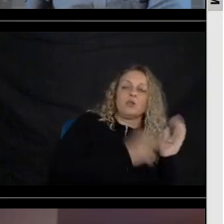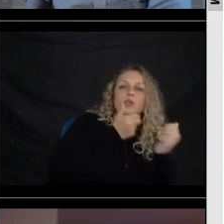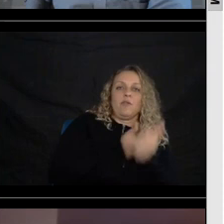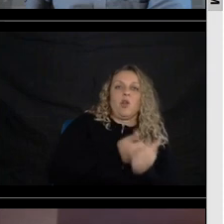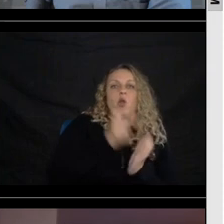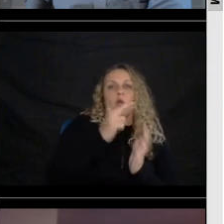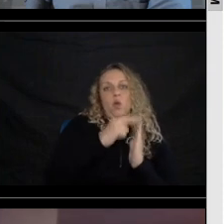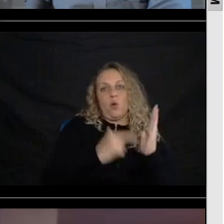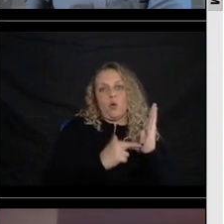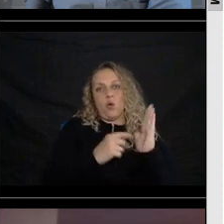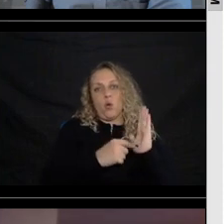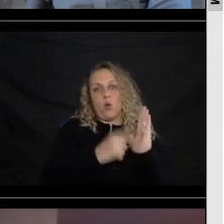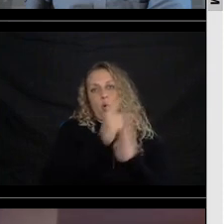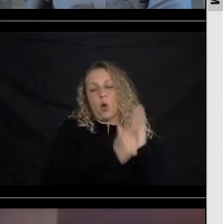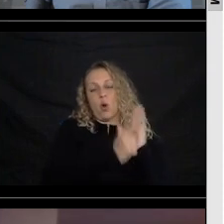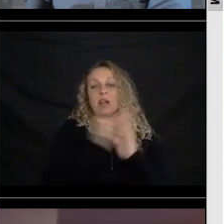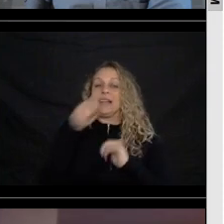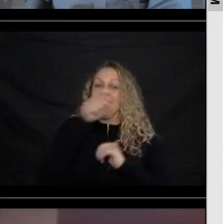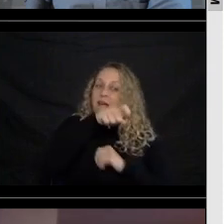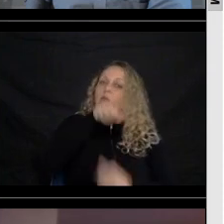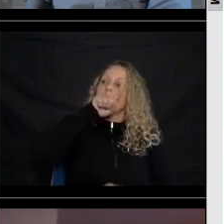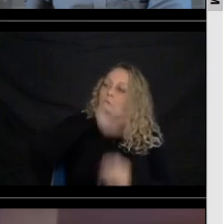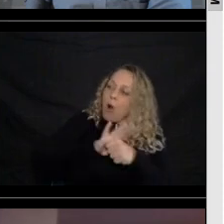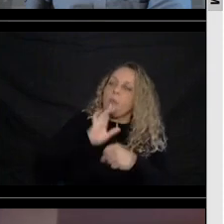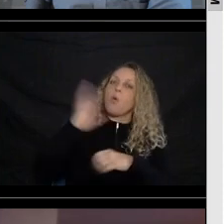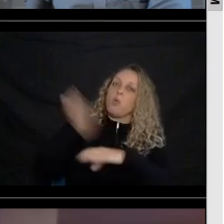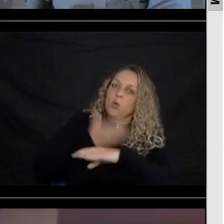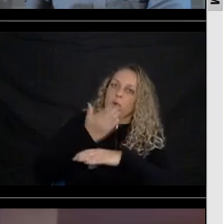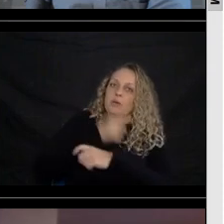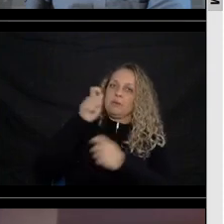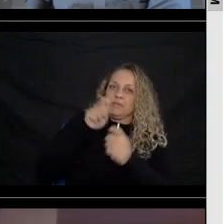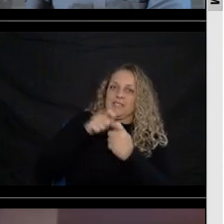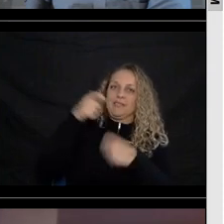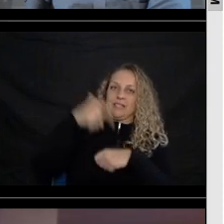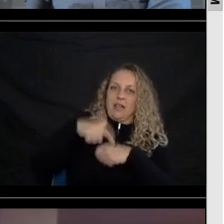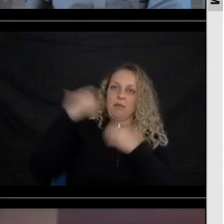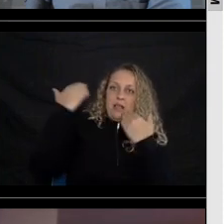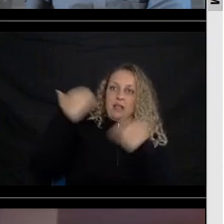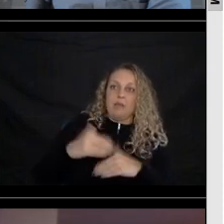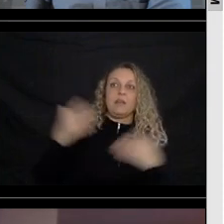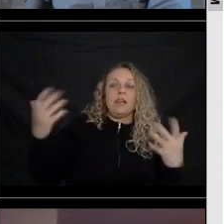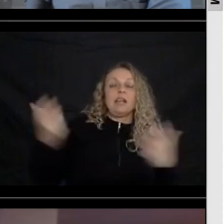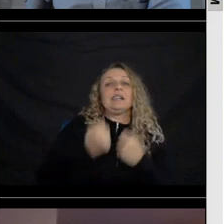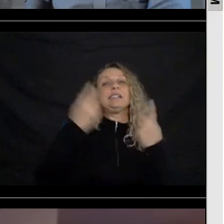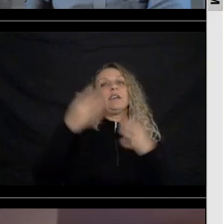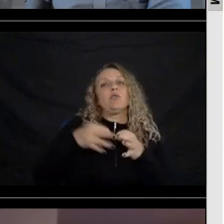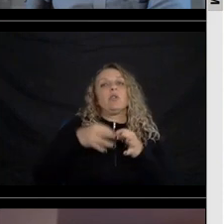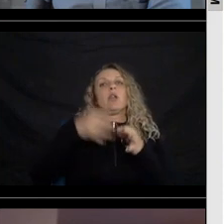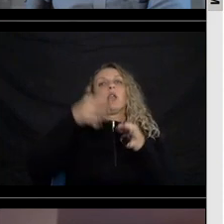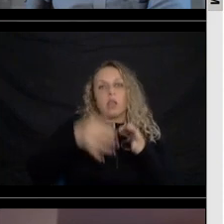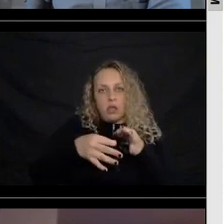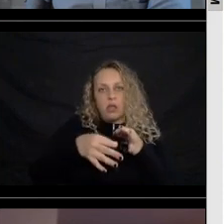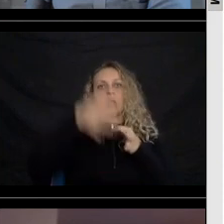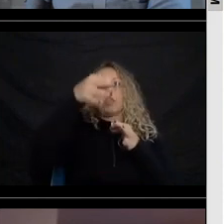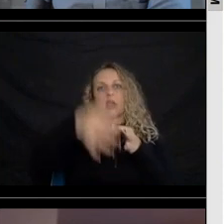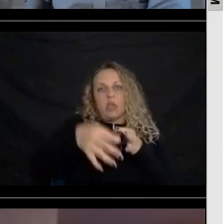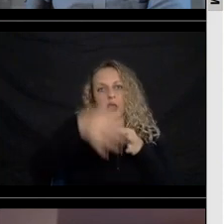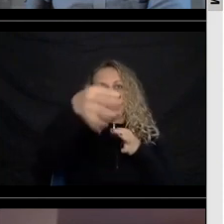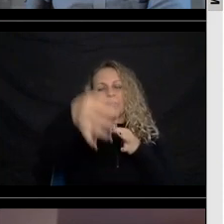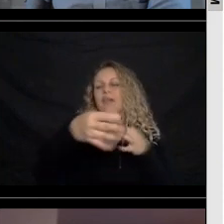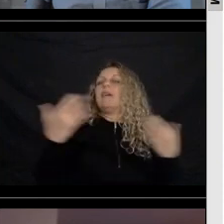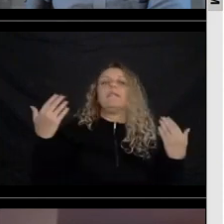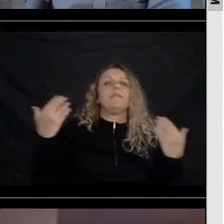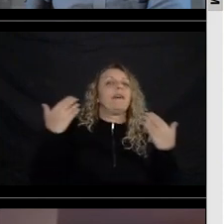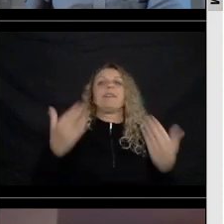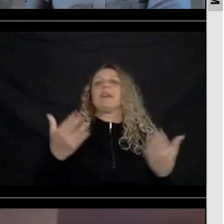to promise that they would make these repairs within a certain amount of time. There were several delays, and eventually the property